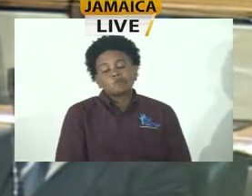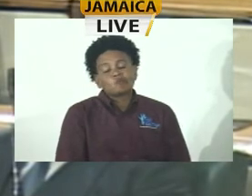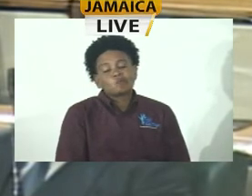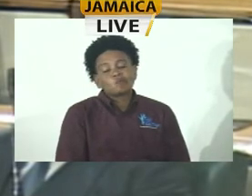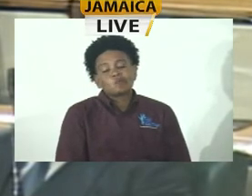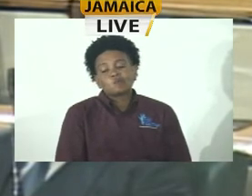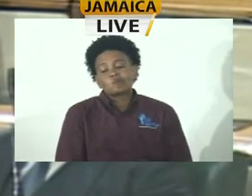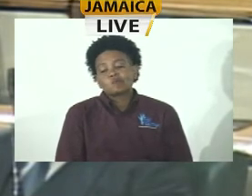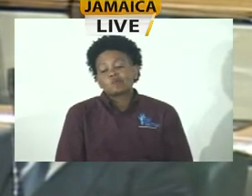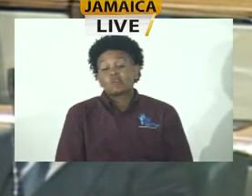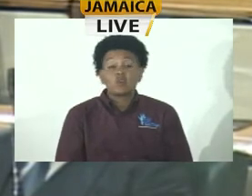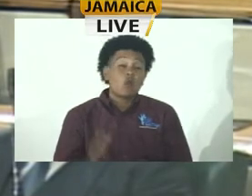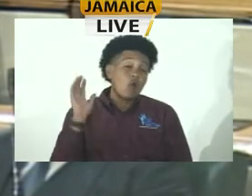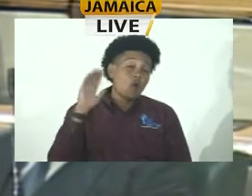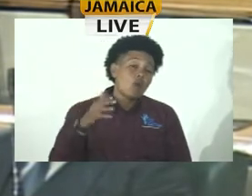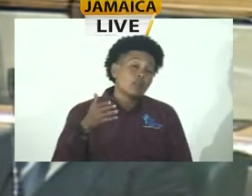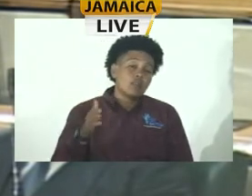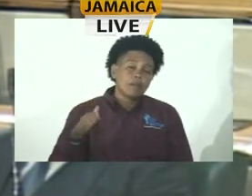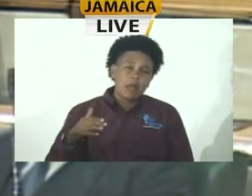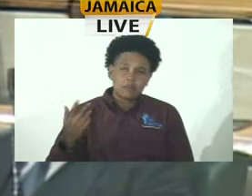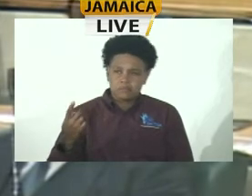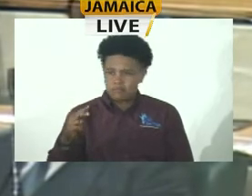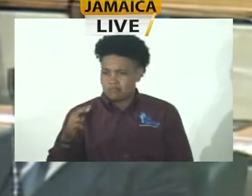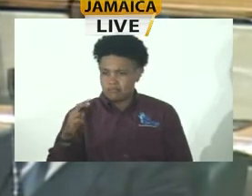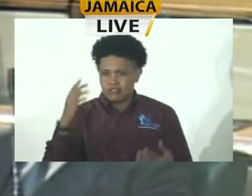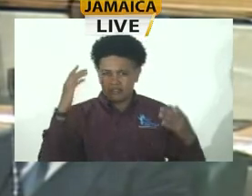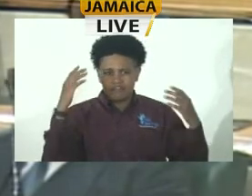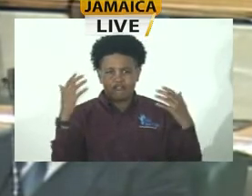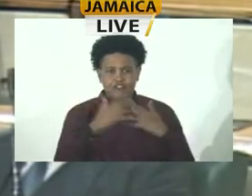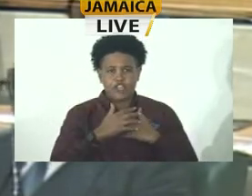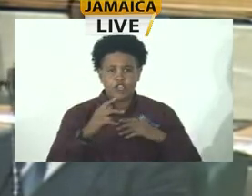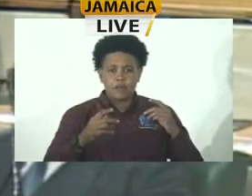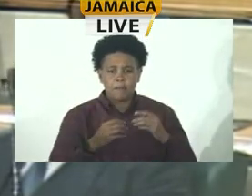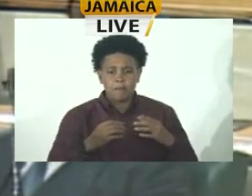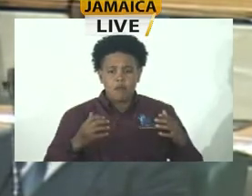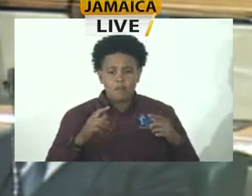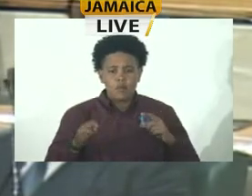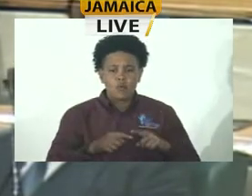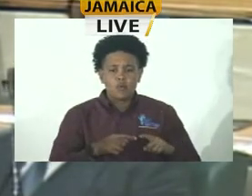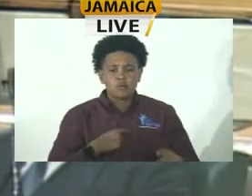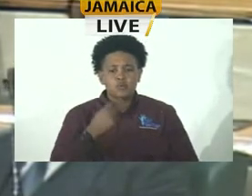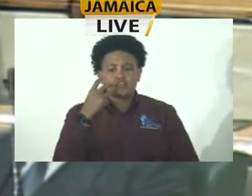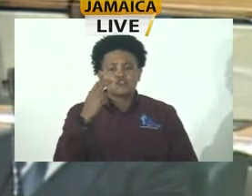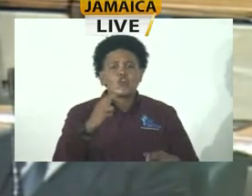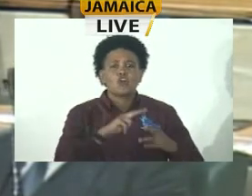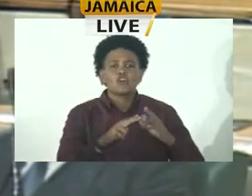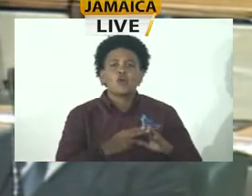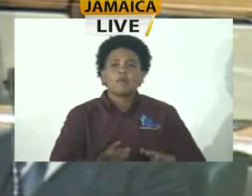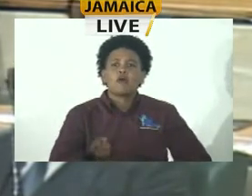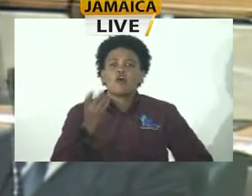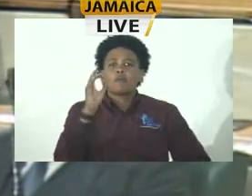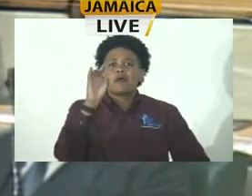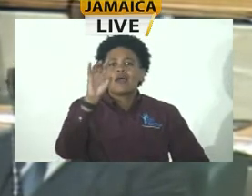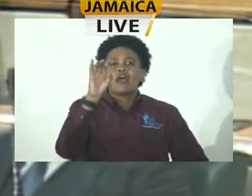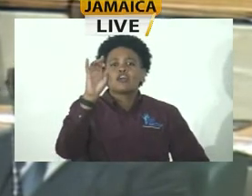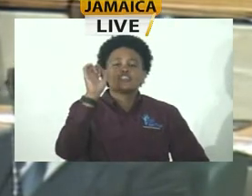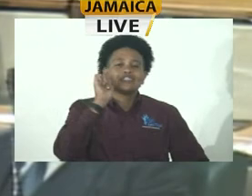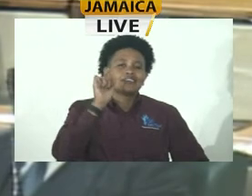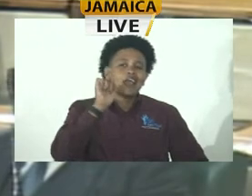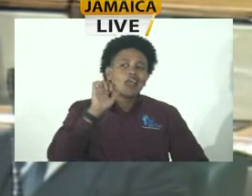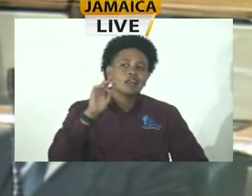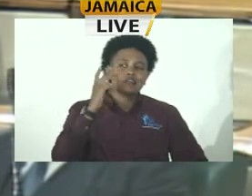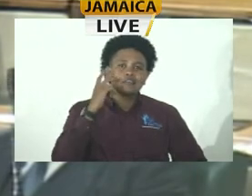when we saw numbers in the region of 800 per day